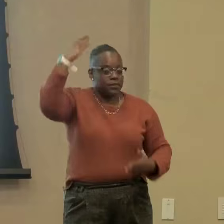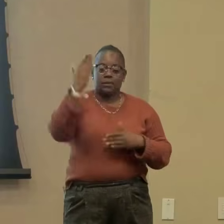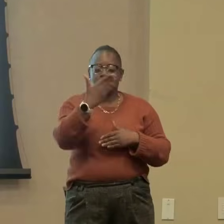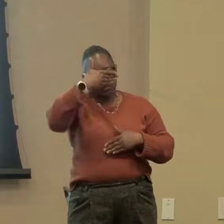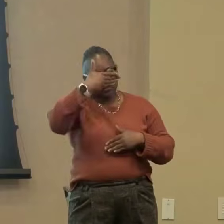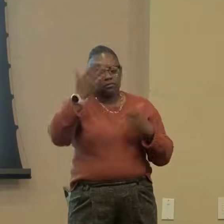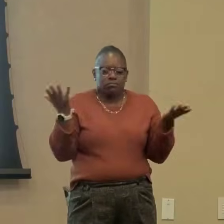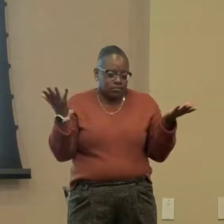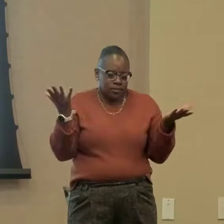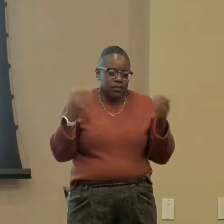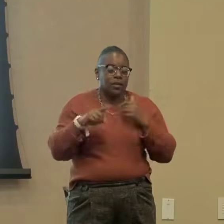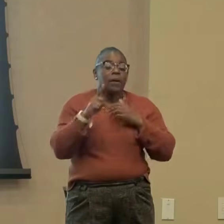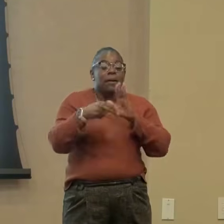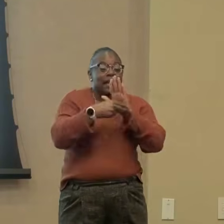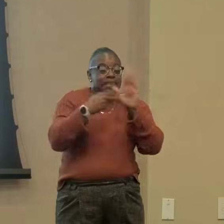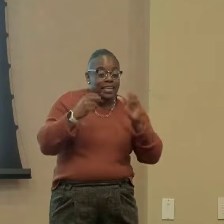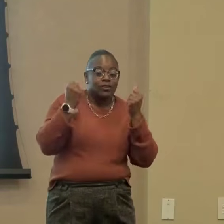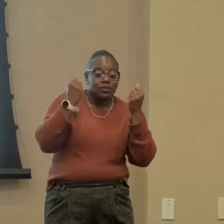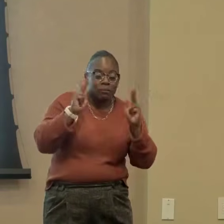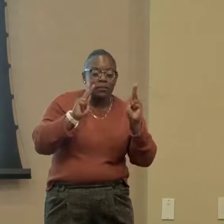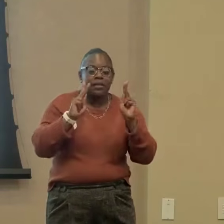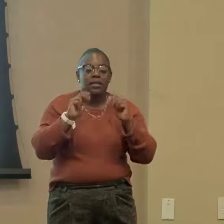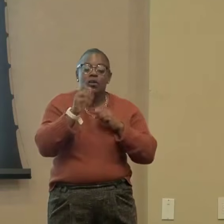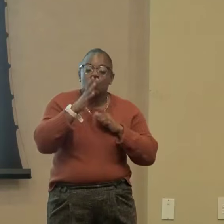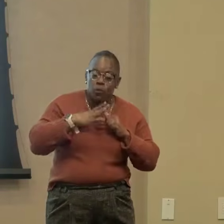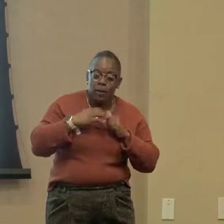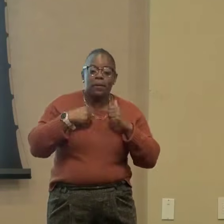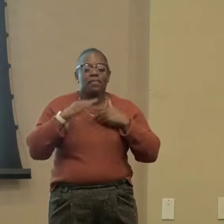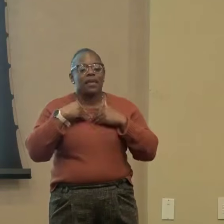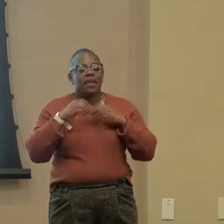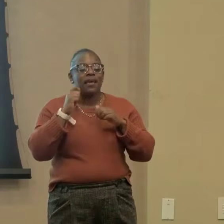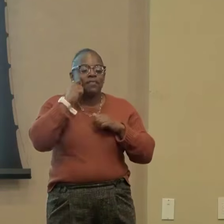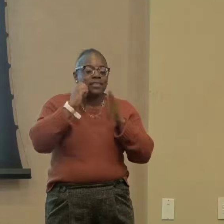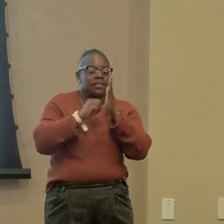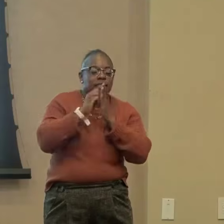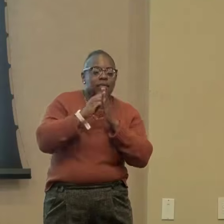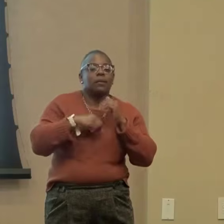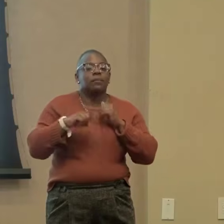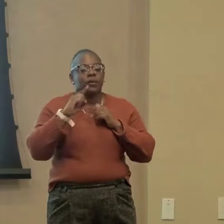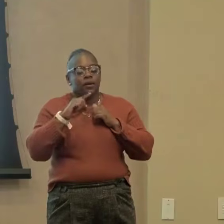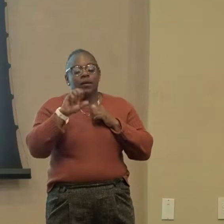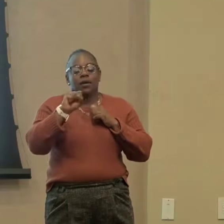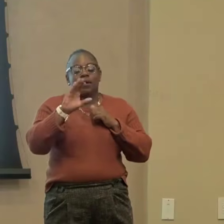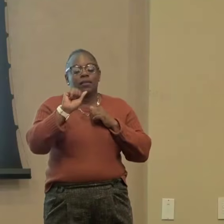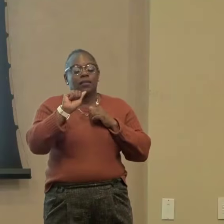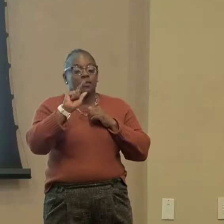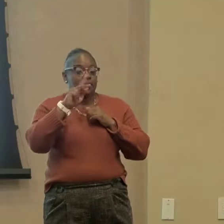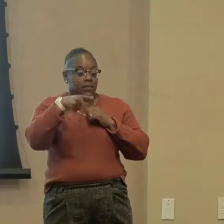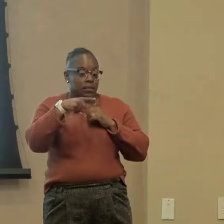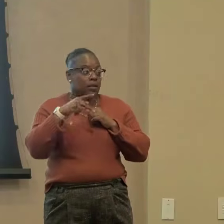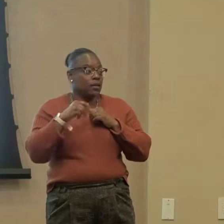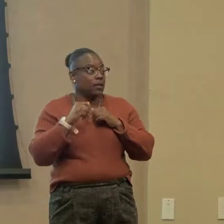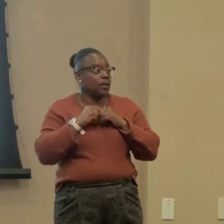face. But I have diagnosed plenty of women with skin cancers in their scalp, and it is always on that part. So